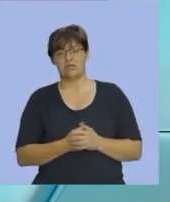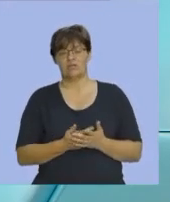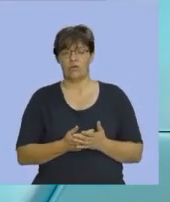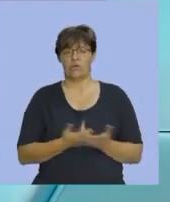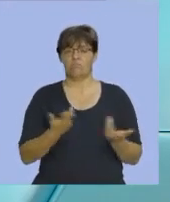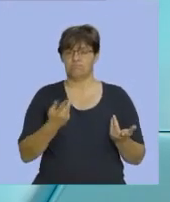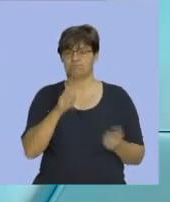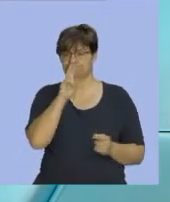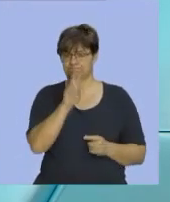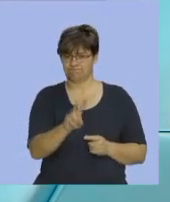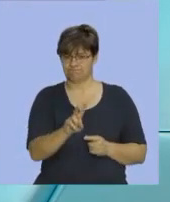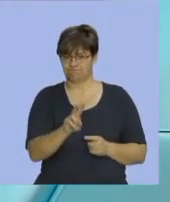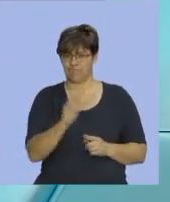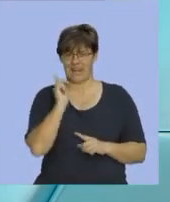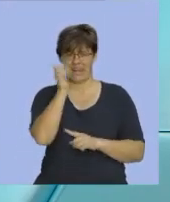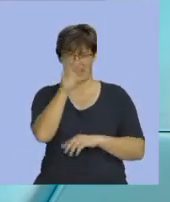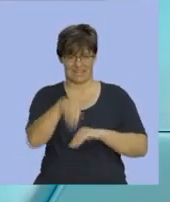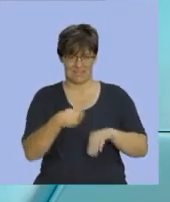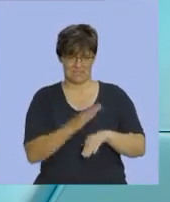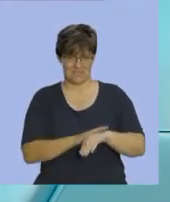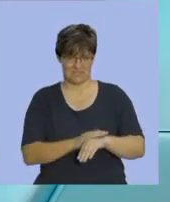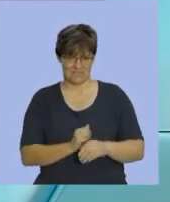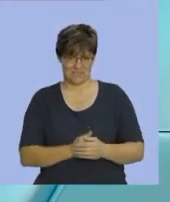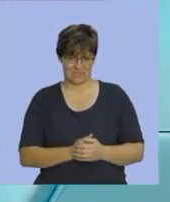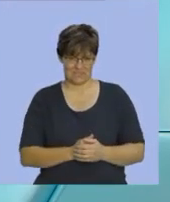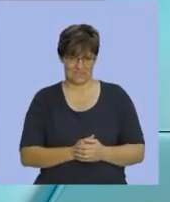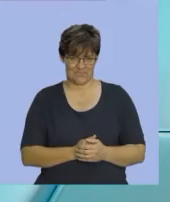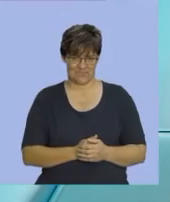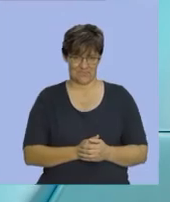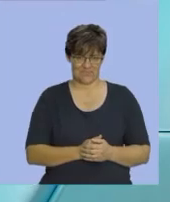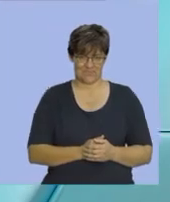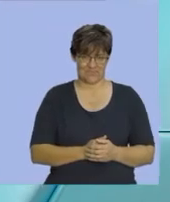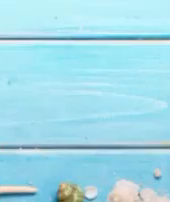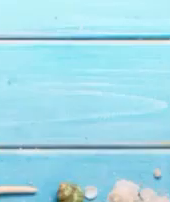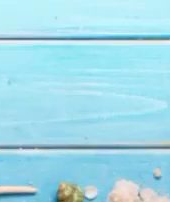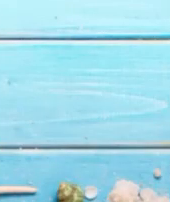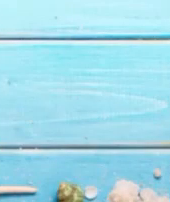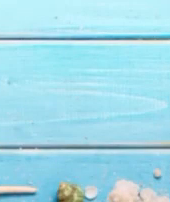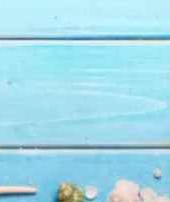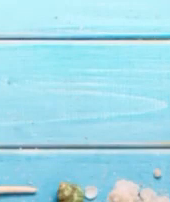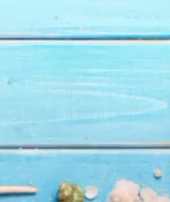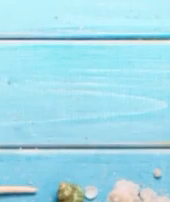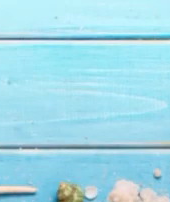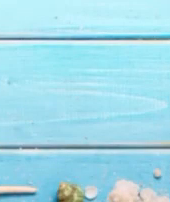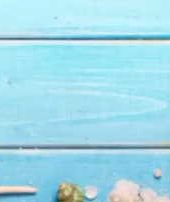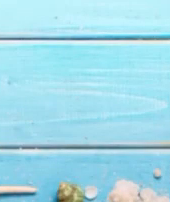And that's all that we have to do for today's lesson. I will see you guys next time.